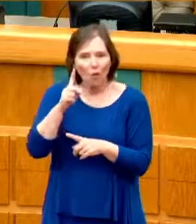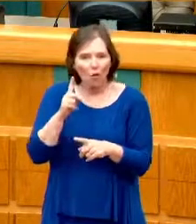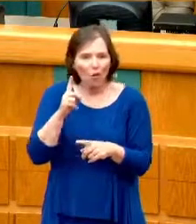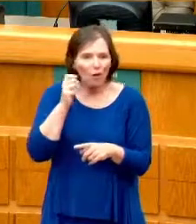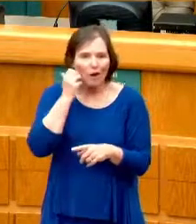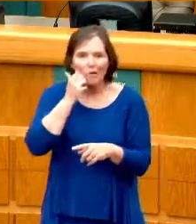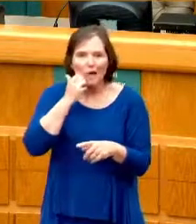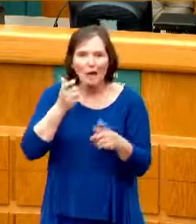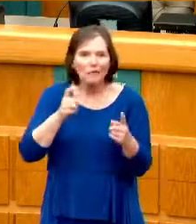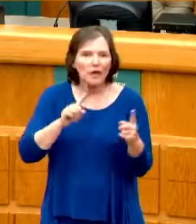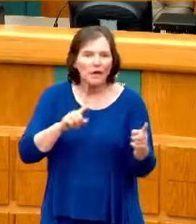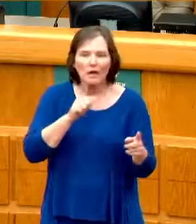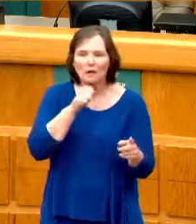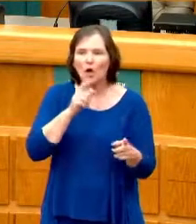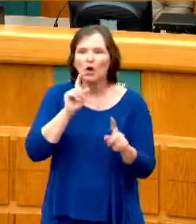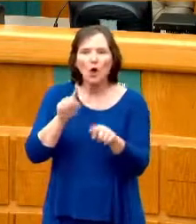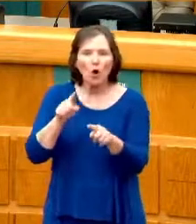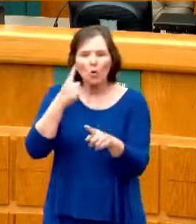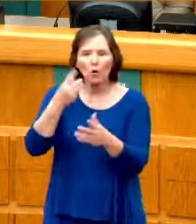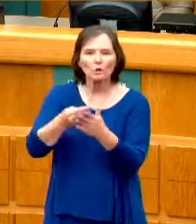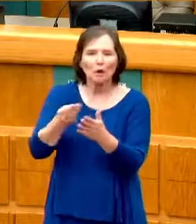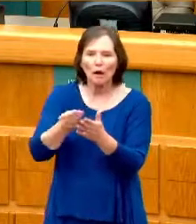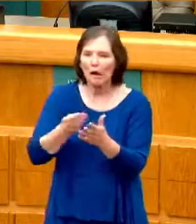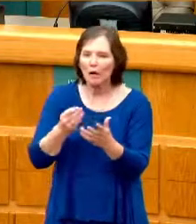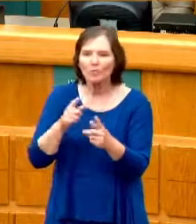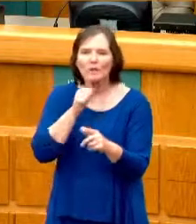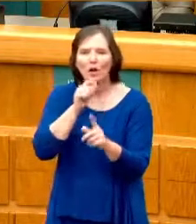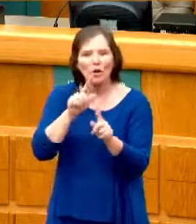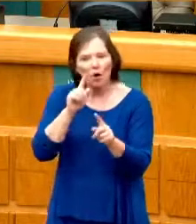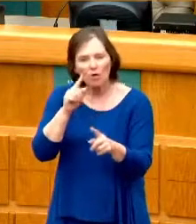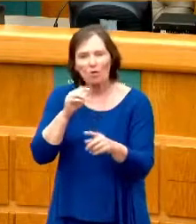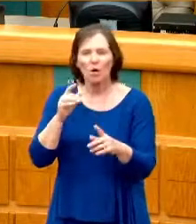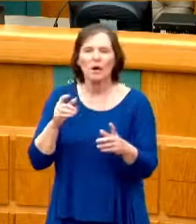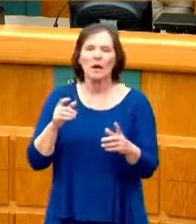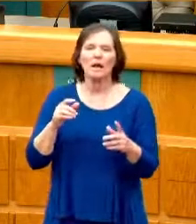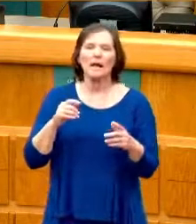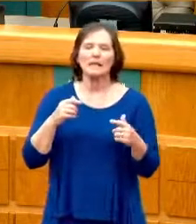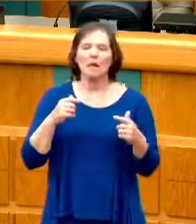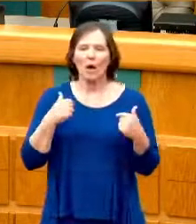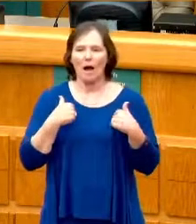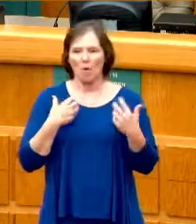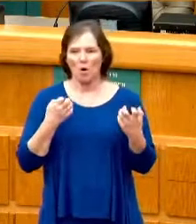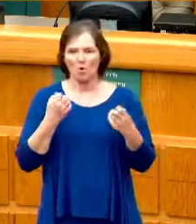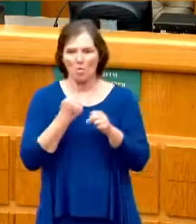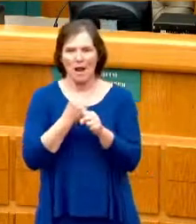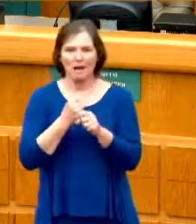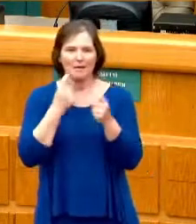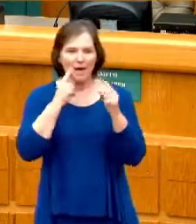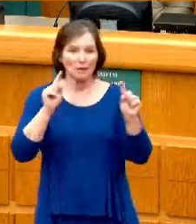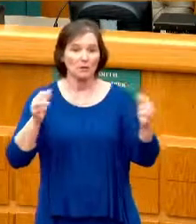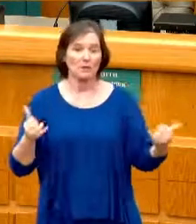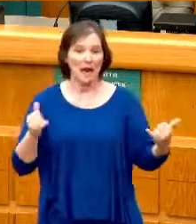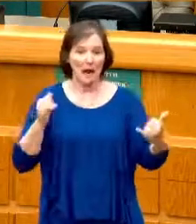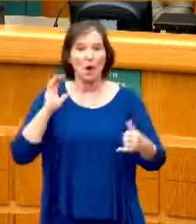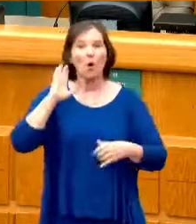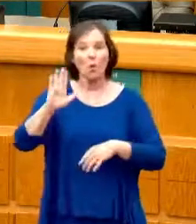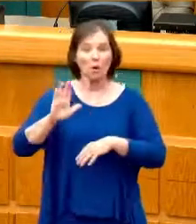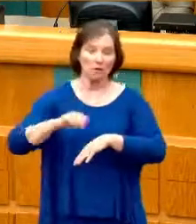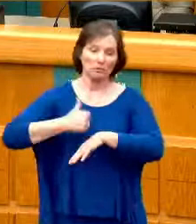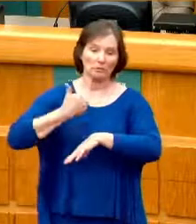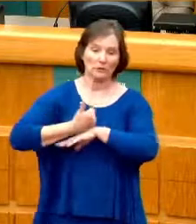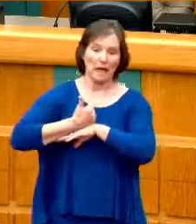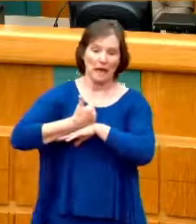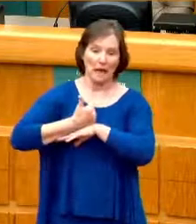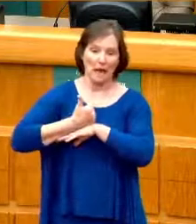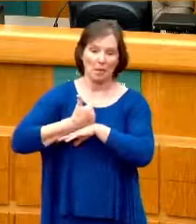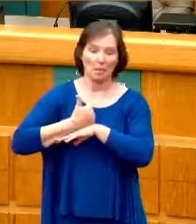That's why today I'm excited to make the announcement that we are going to open up a standing vaccination clinic